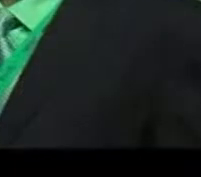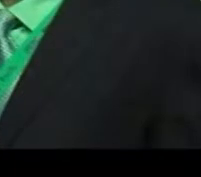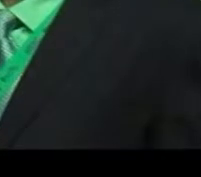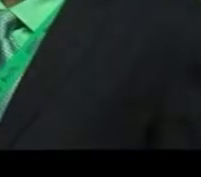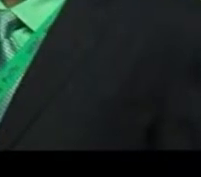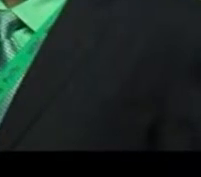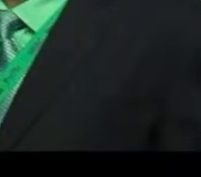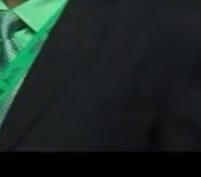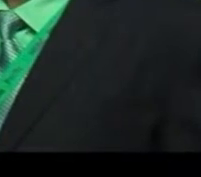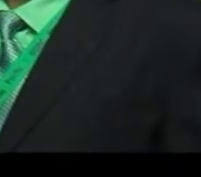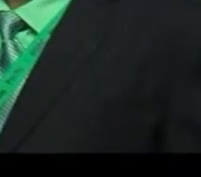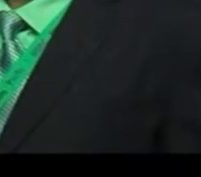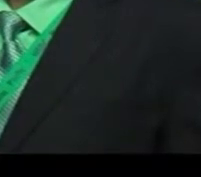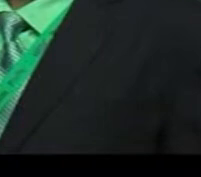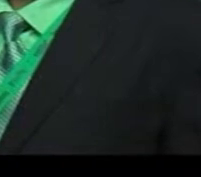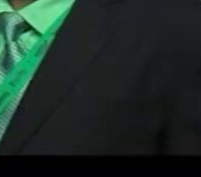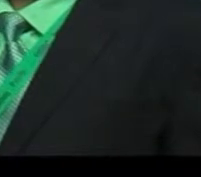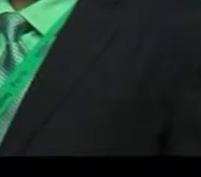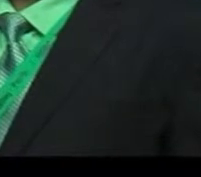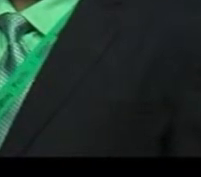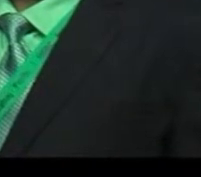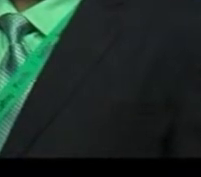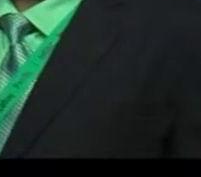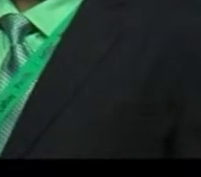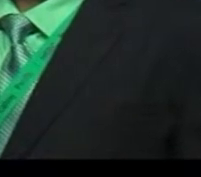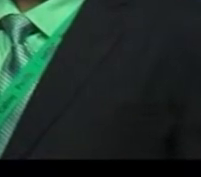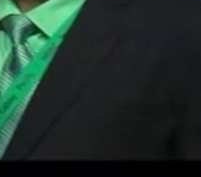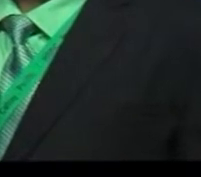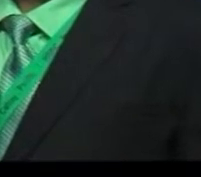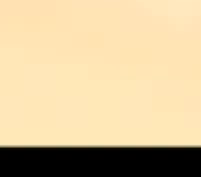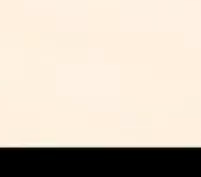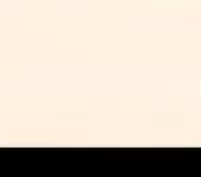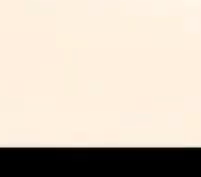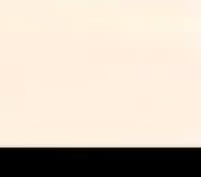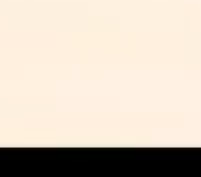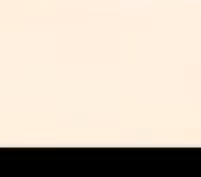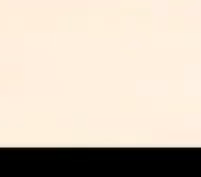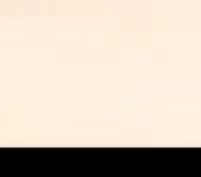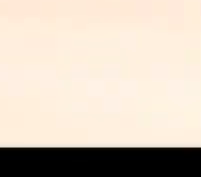first Fijian to achieve such a feat. Before I went to my first rugby tour in